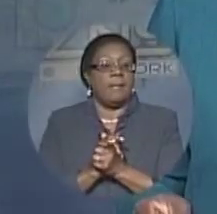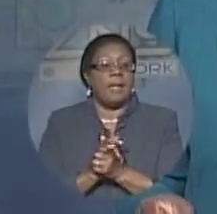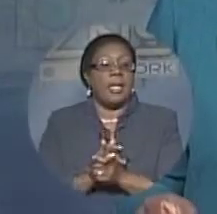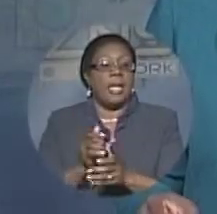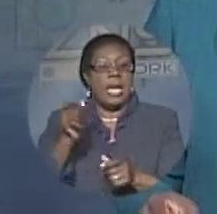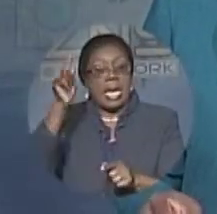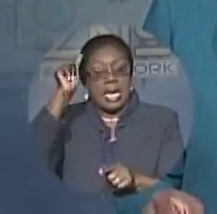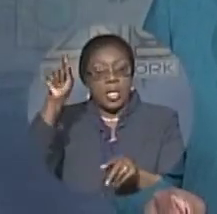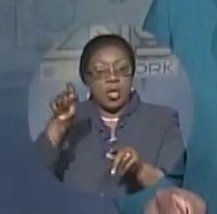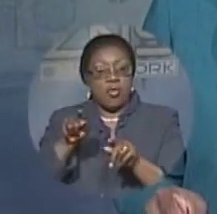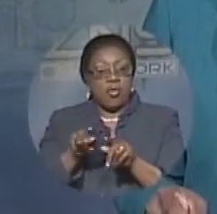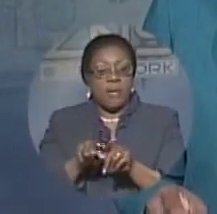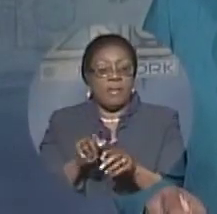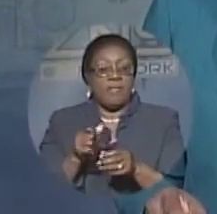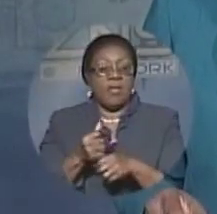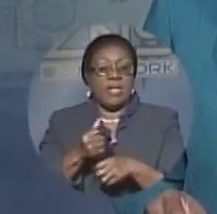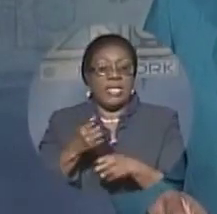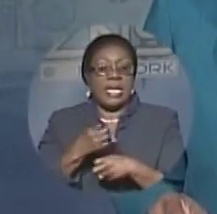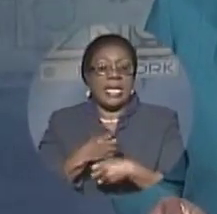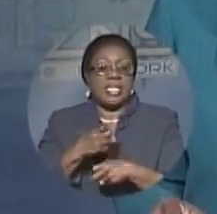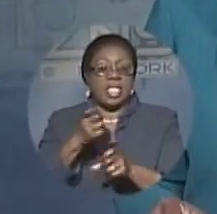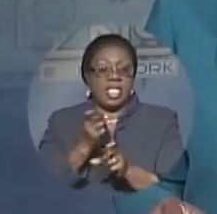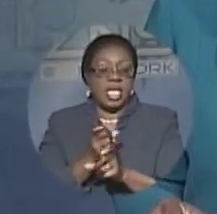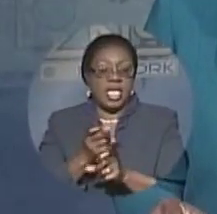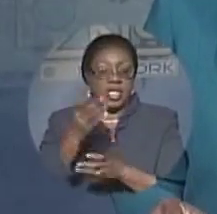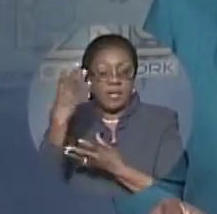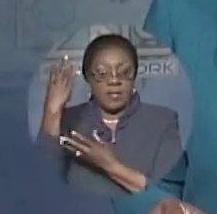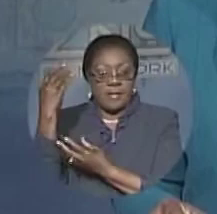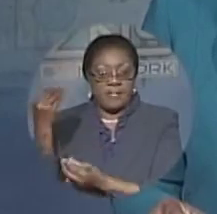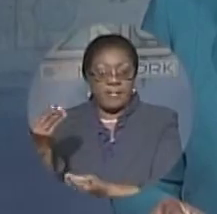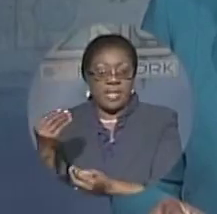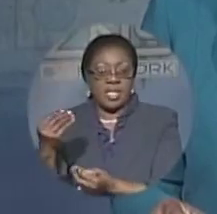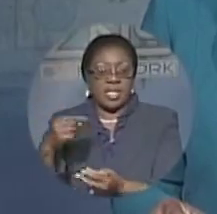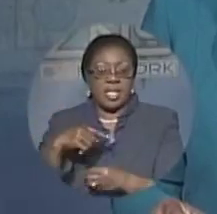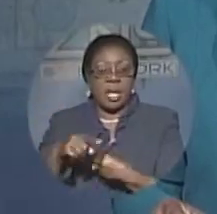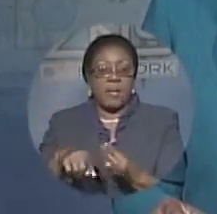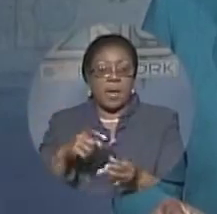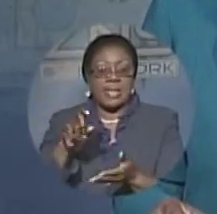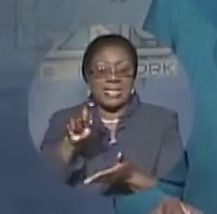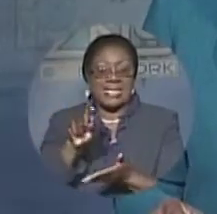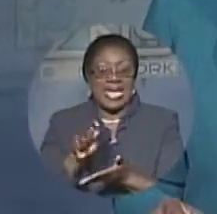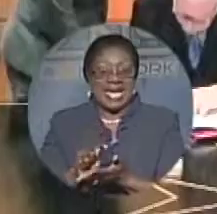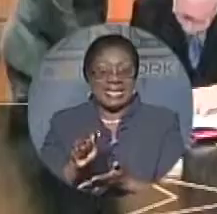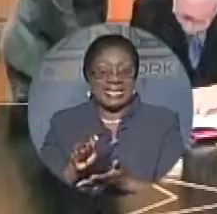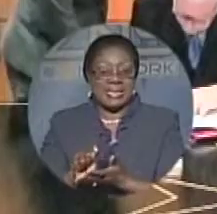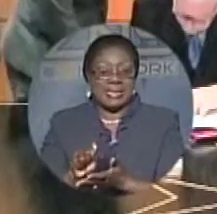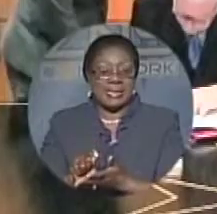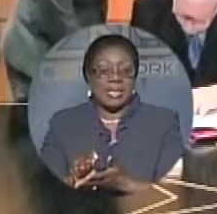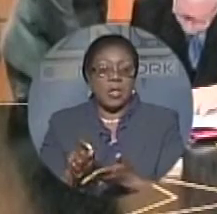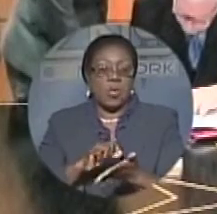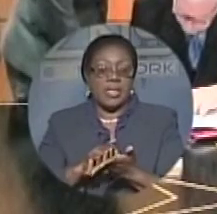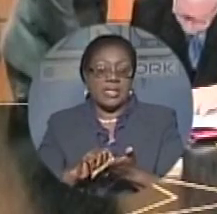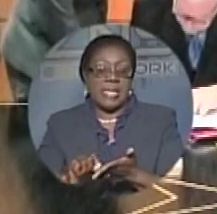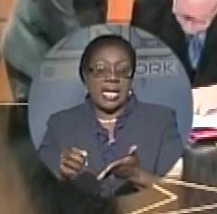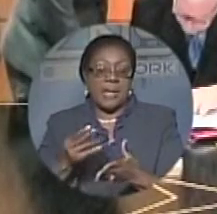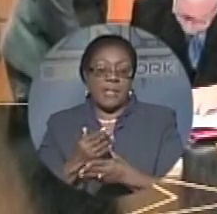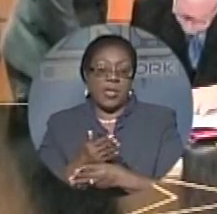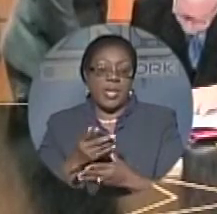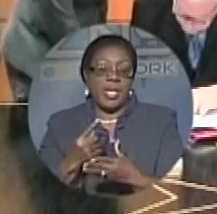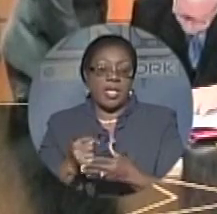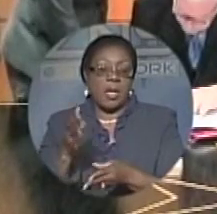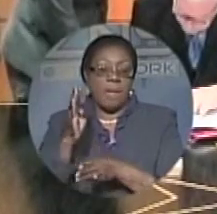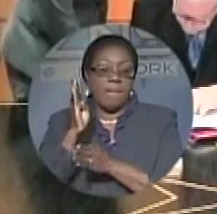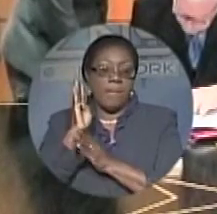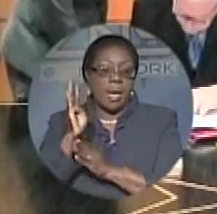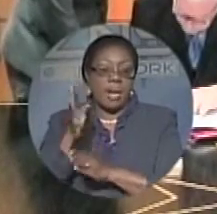An agreement for the exchange of information relating to tax matters was signed between the Bahamas and Malta yesterday. The signing took place in